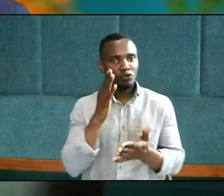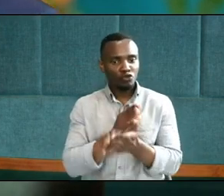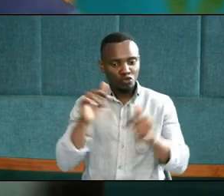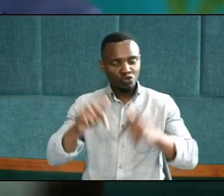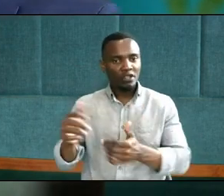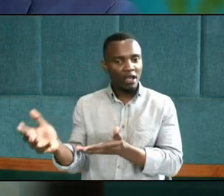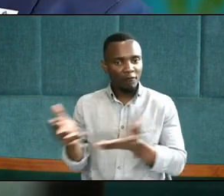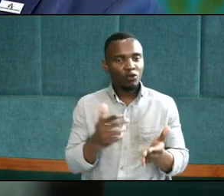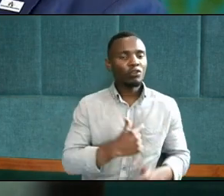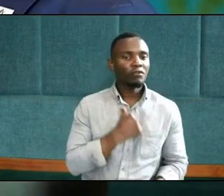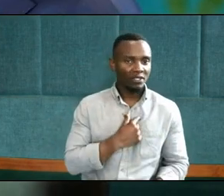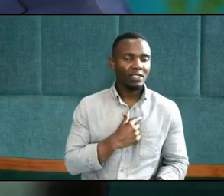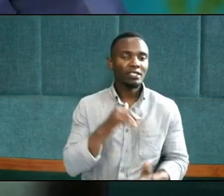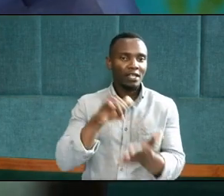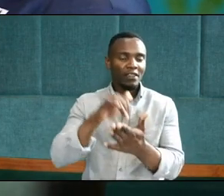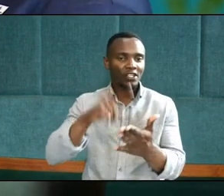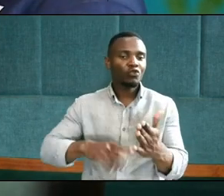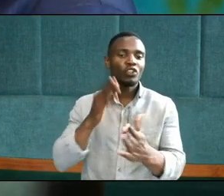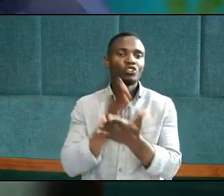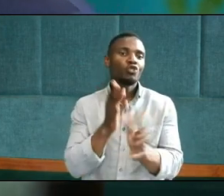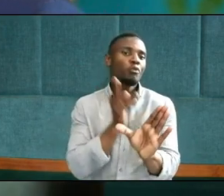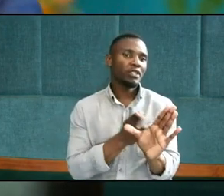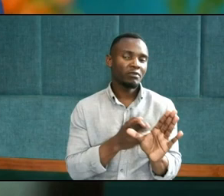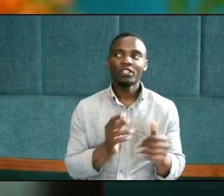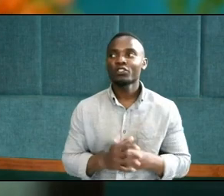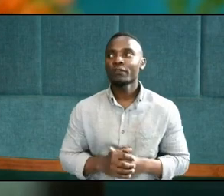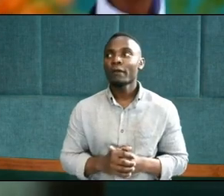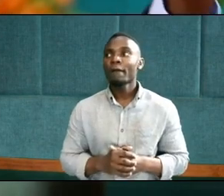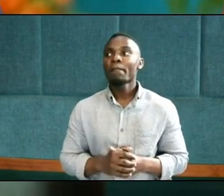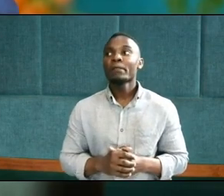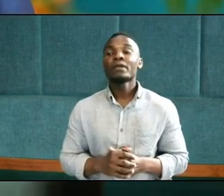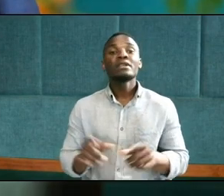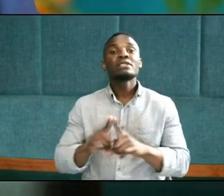But now it could be you asking. Revelation 22:17 says,